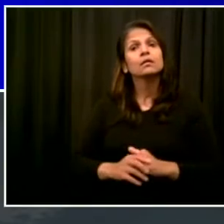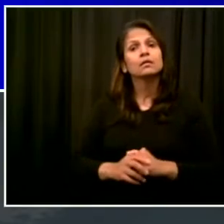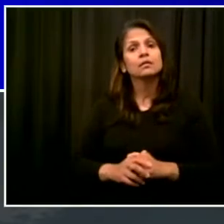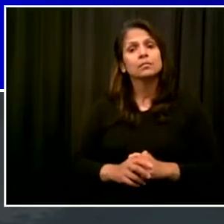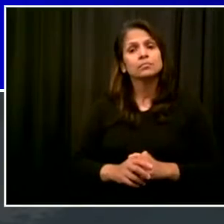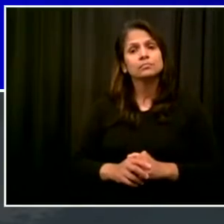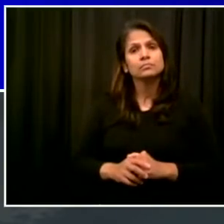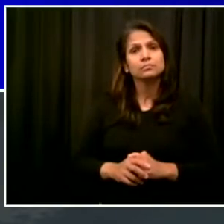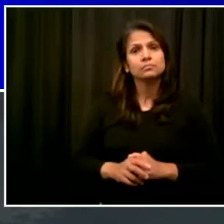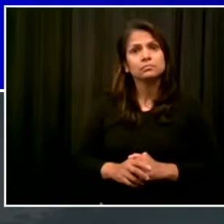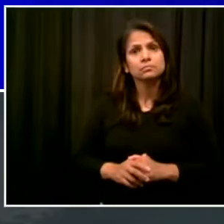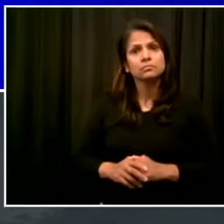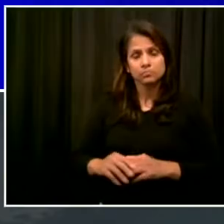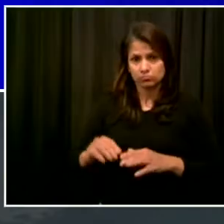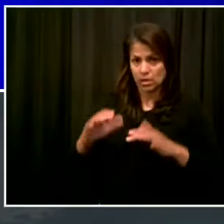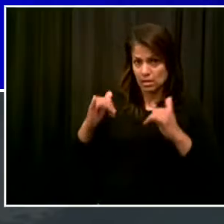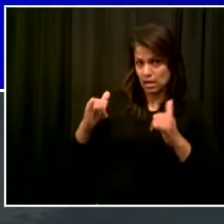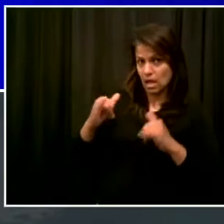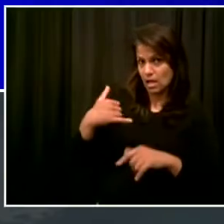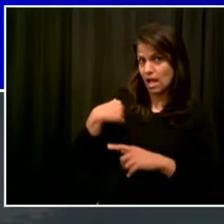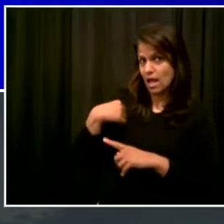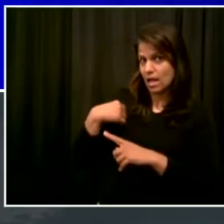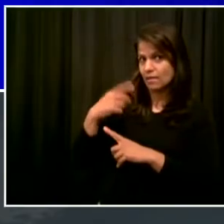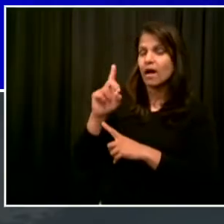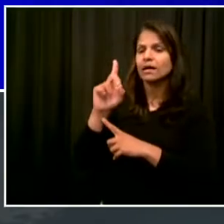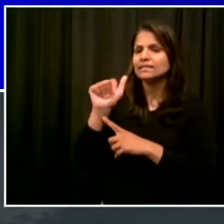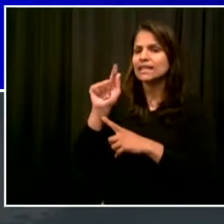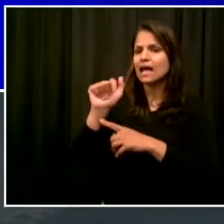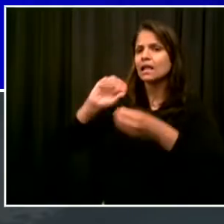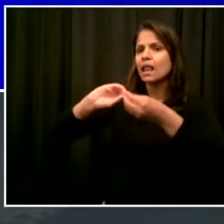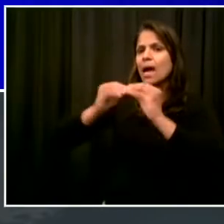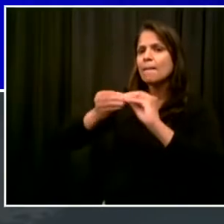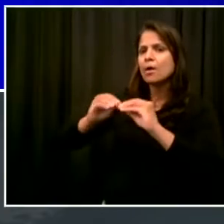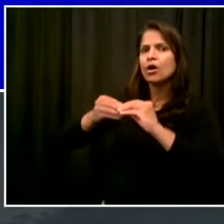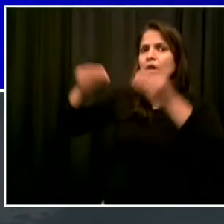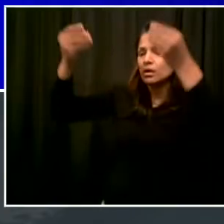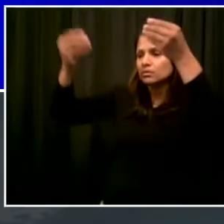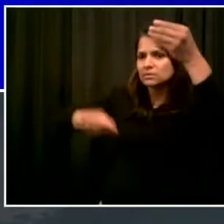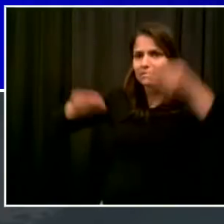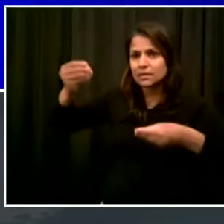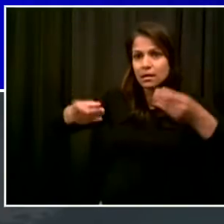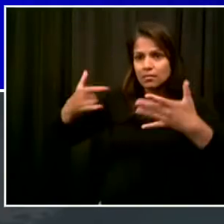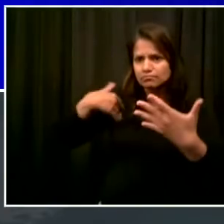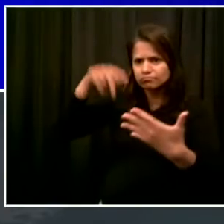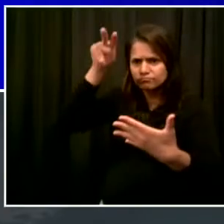ago, that the percentage of people who are going into the hospitals for suspected COVID-19 who